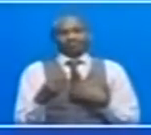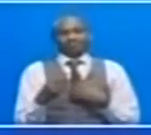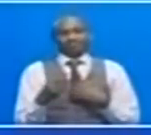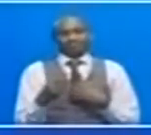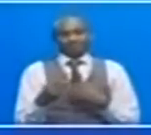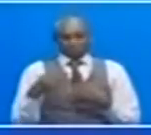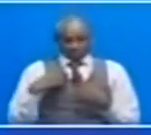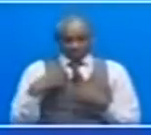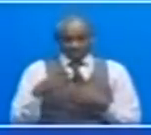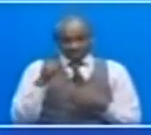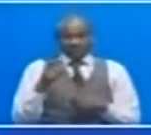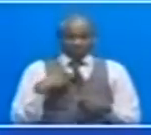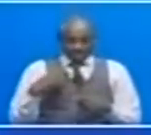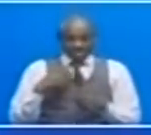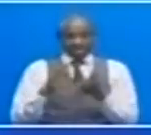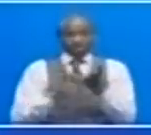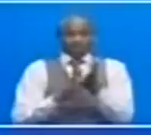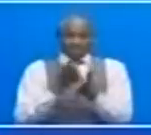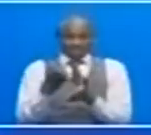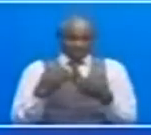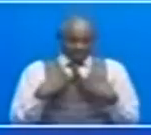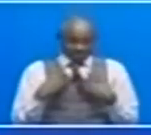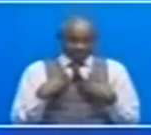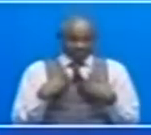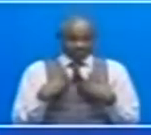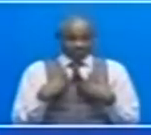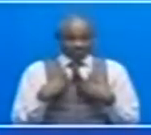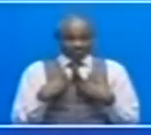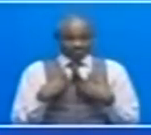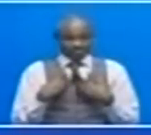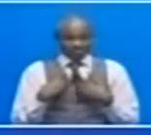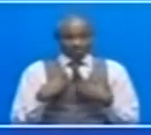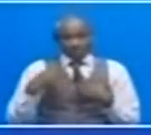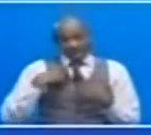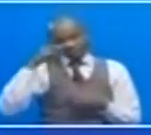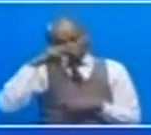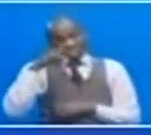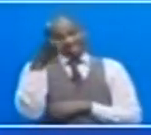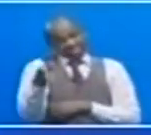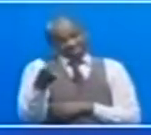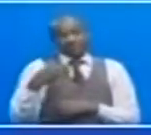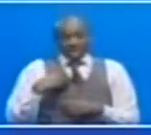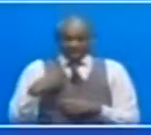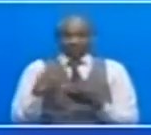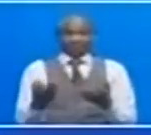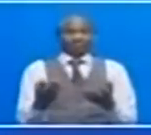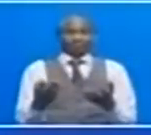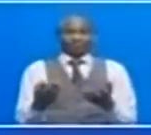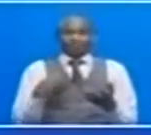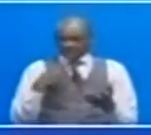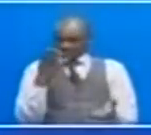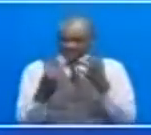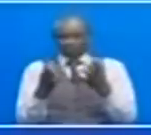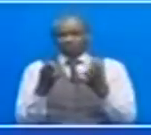was clearly in our commentary by the board, the board policy is we have a natural hedge. We